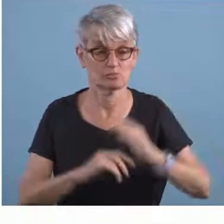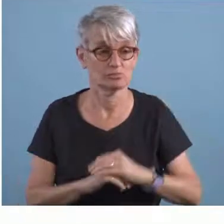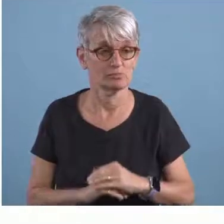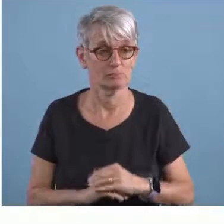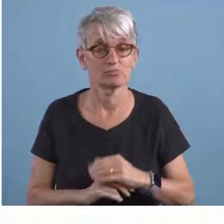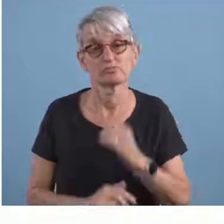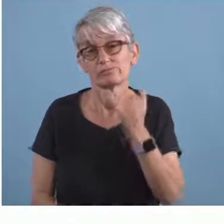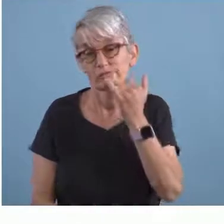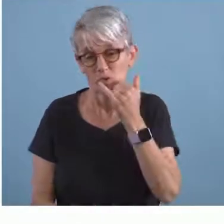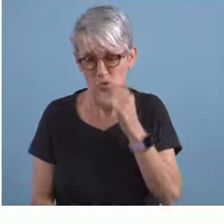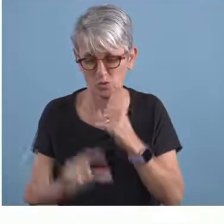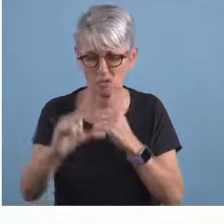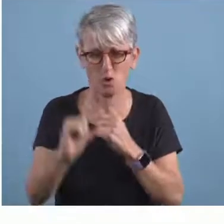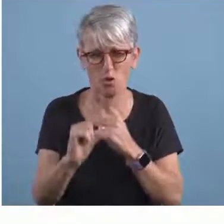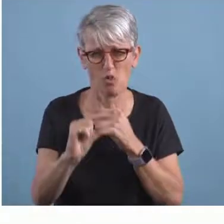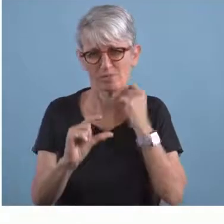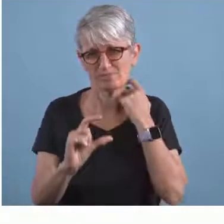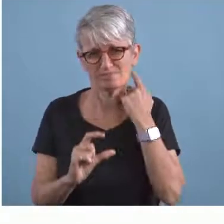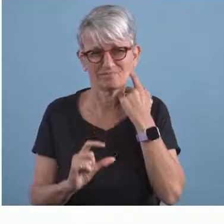Phone, it's pretty small,